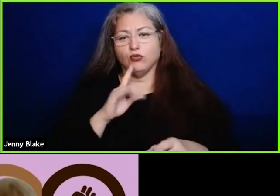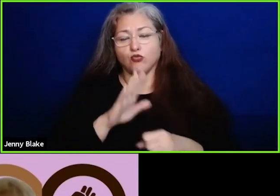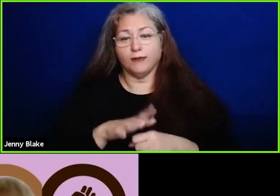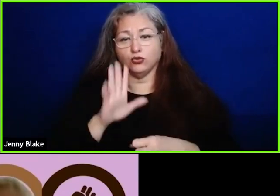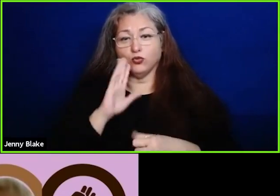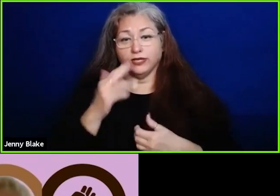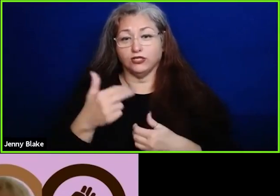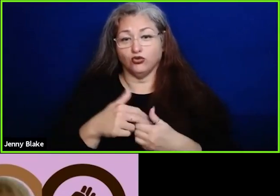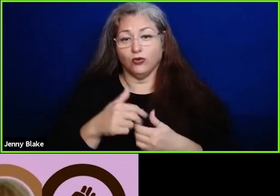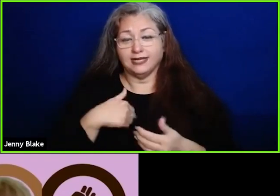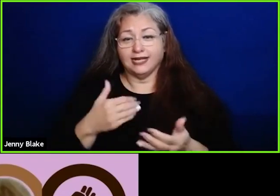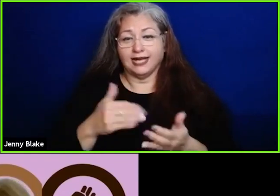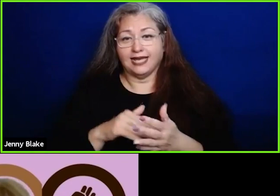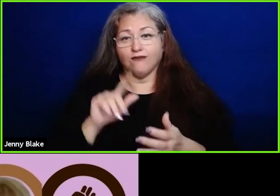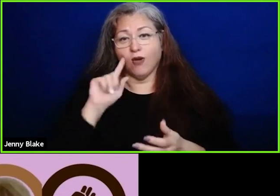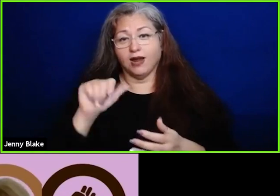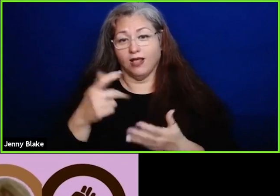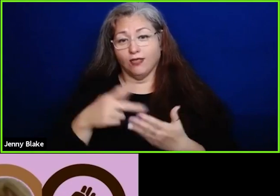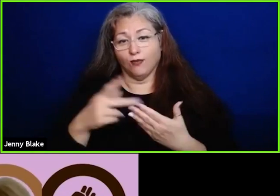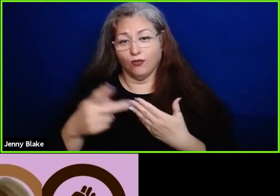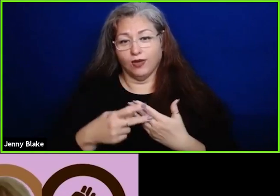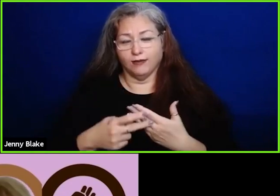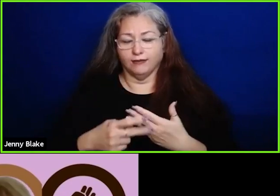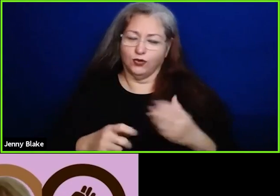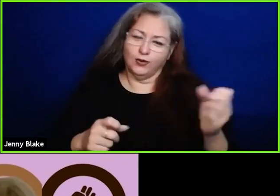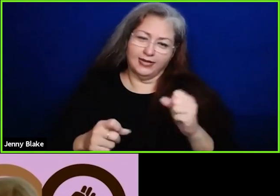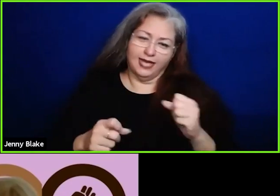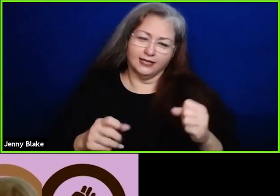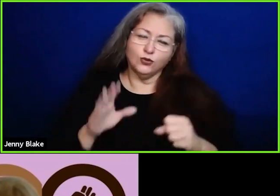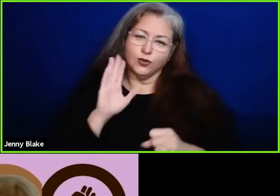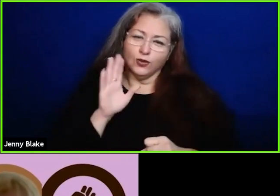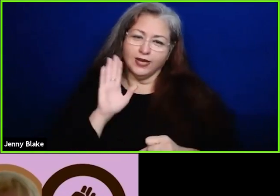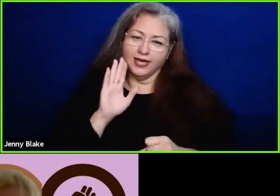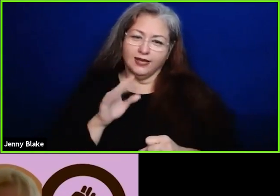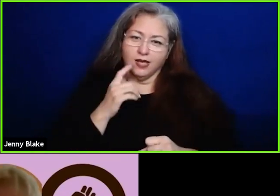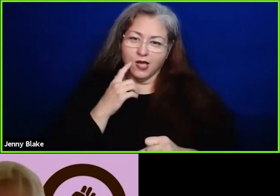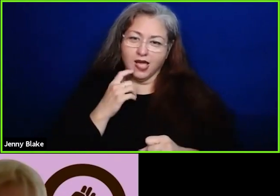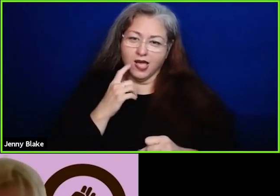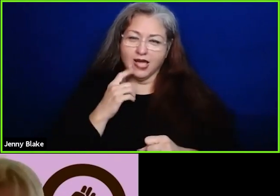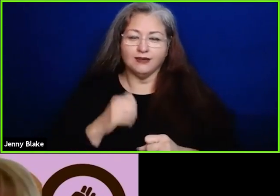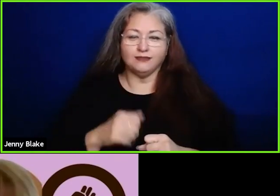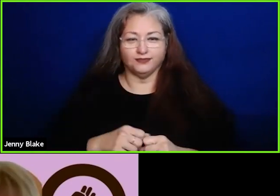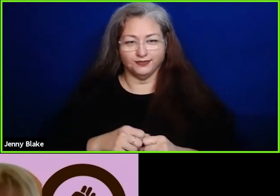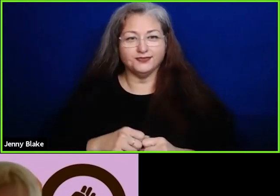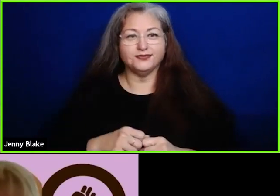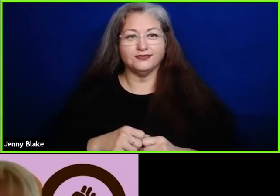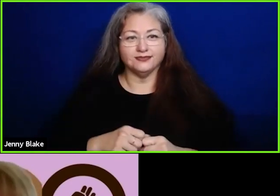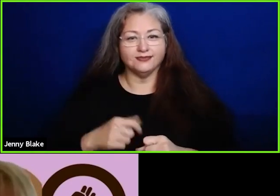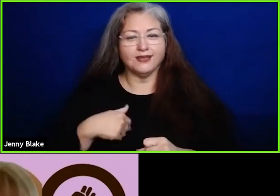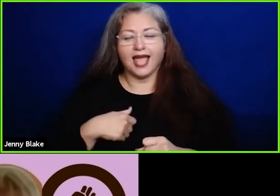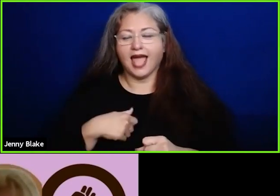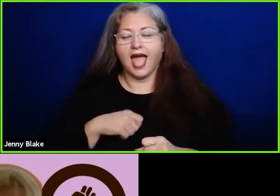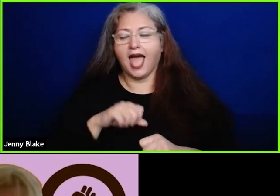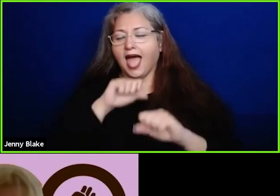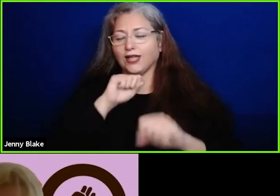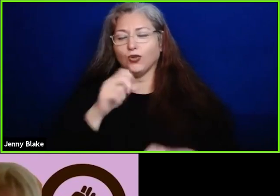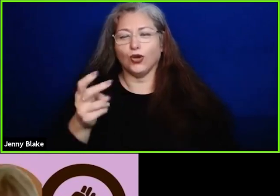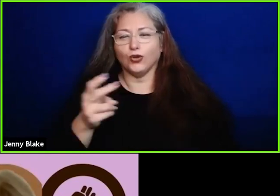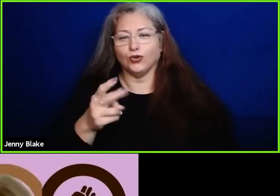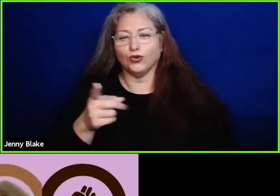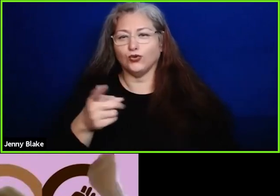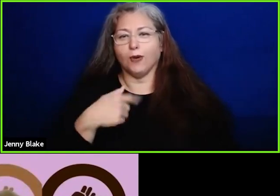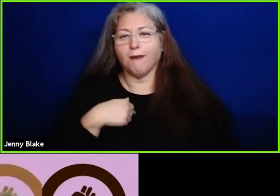you'll return and we'll do another program. Yes, we will. It's really wonderful. I adore you. You two are my